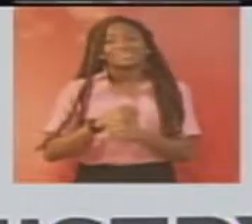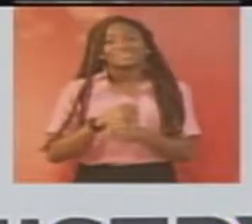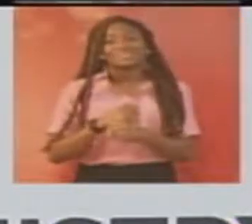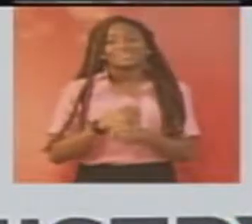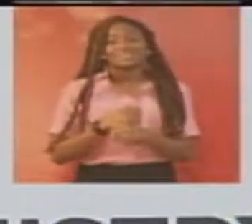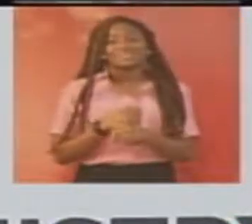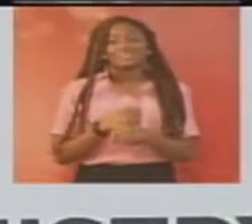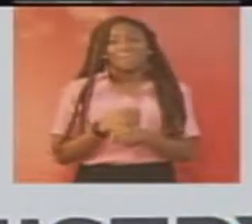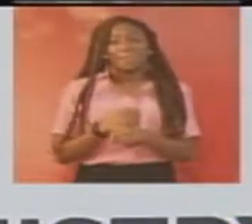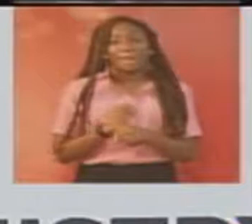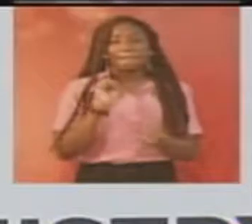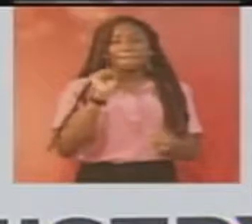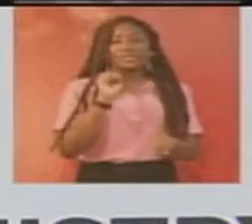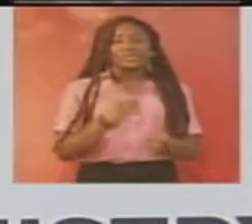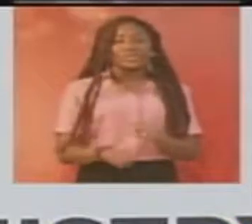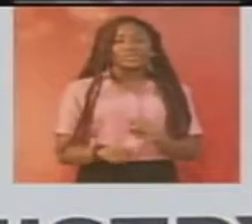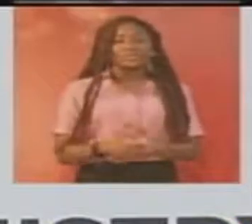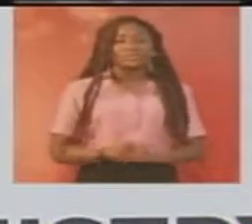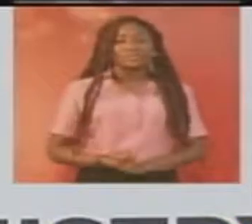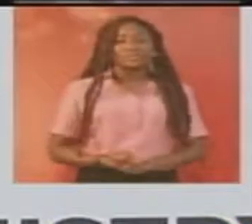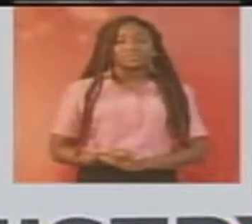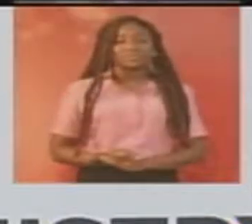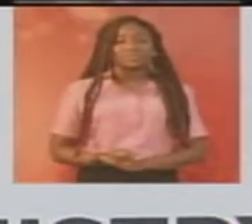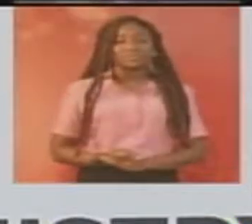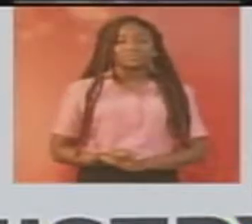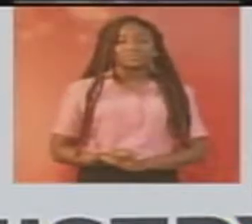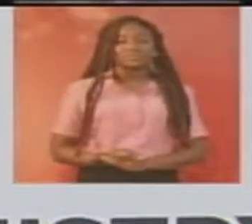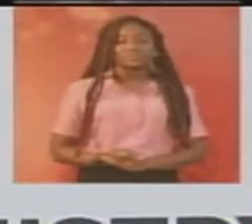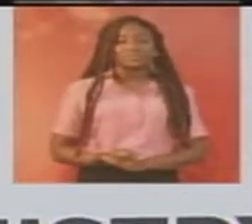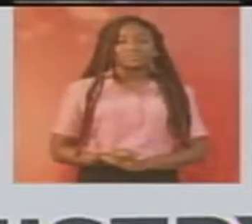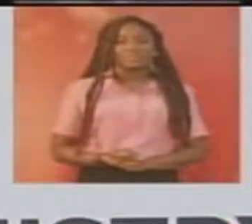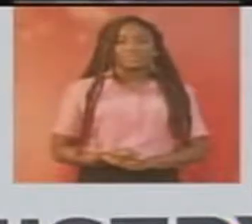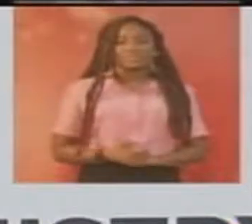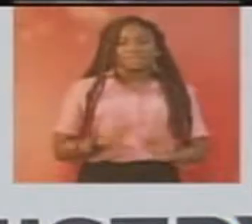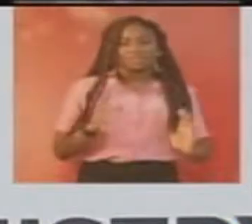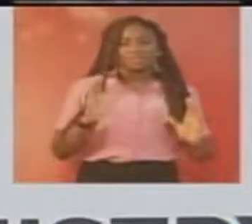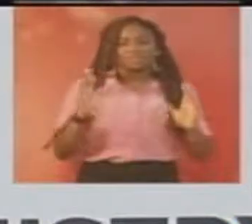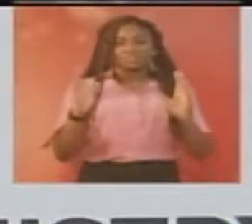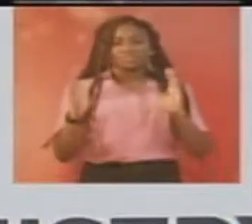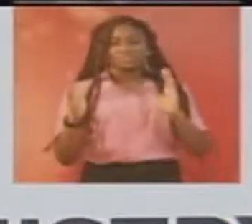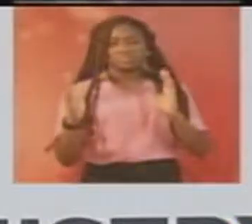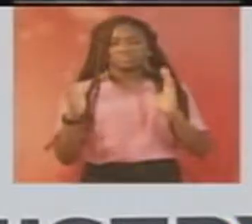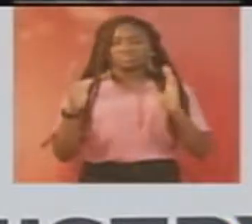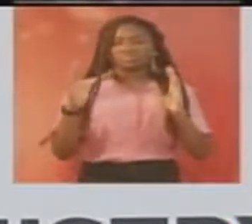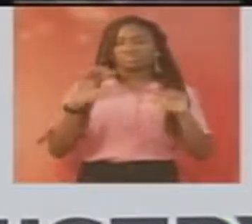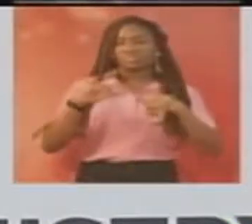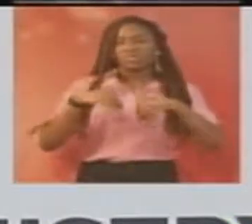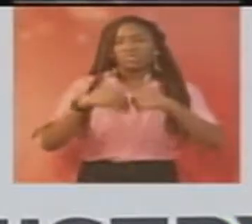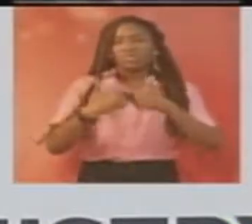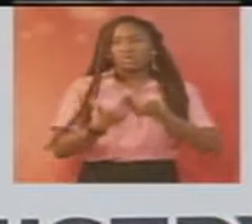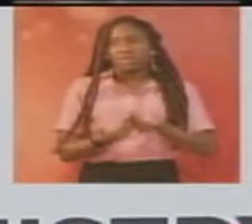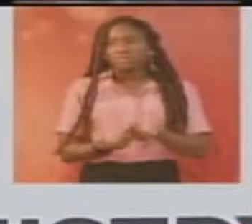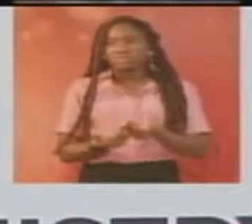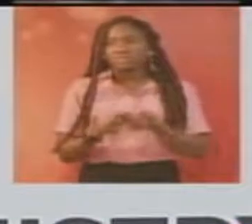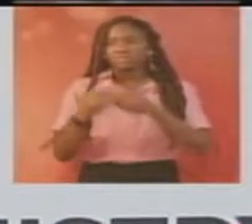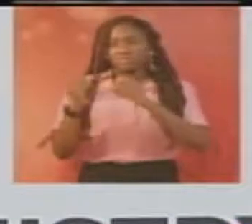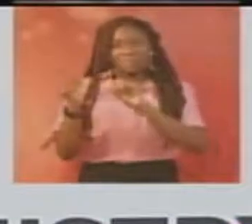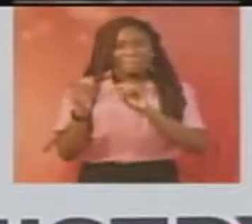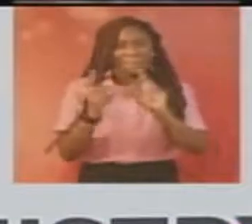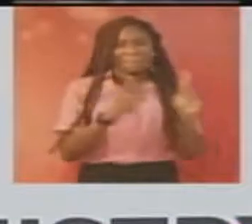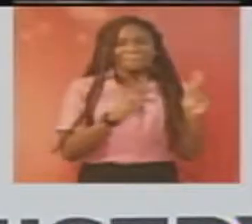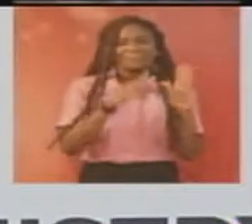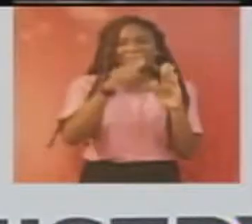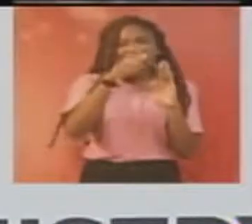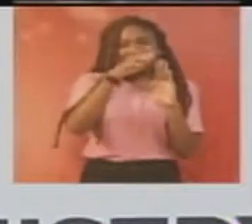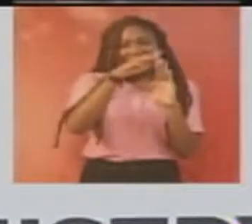waves. So the time span for looking at how we return to less stringent